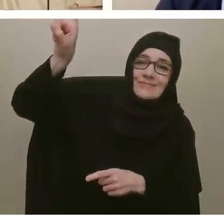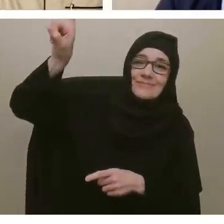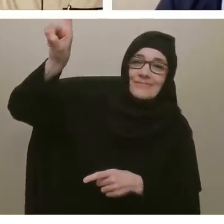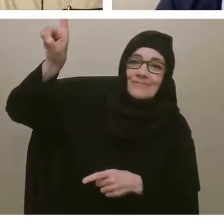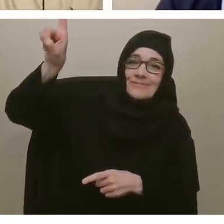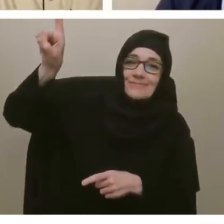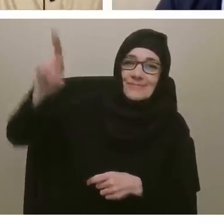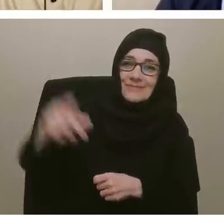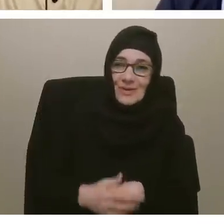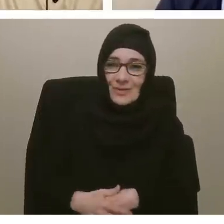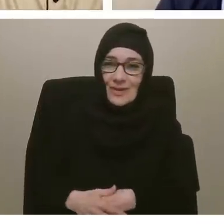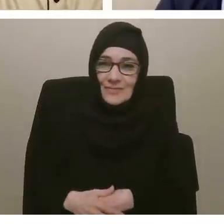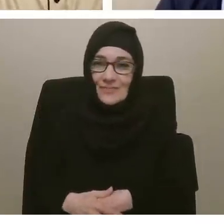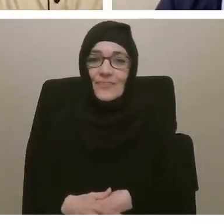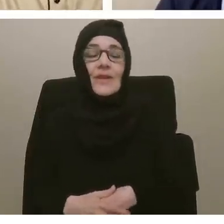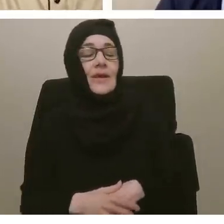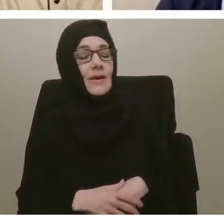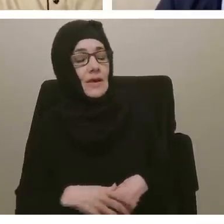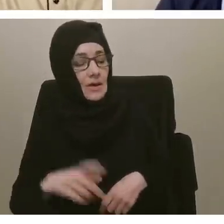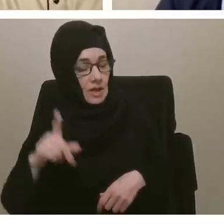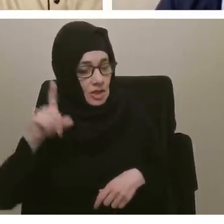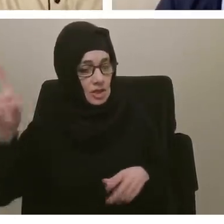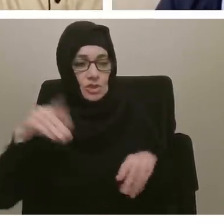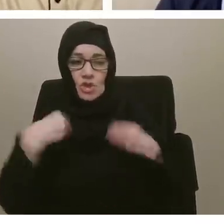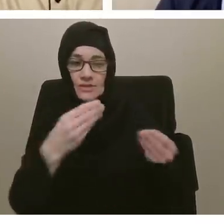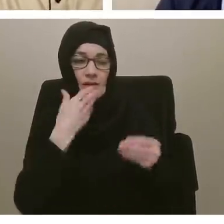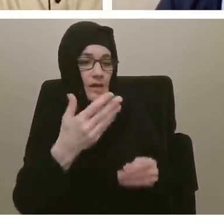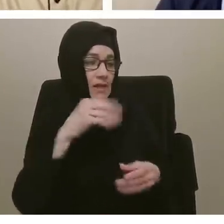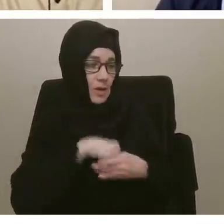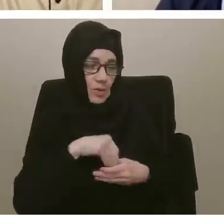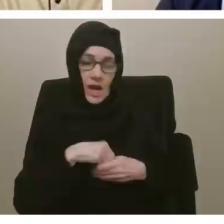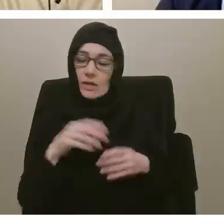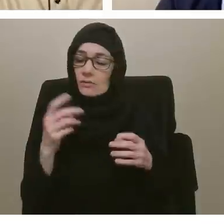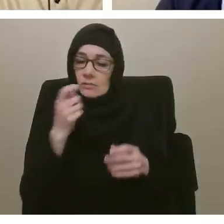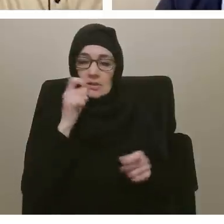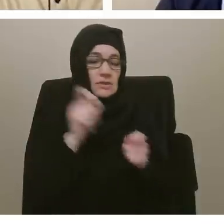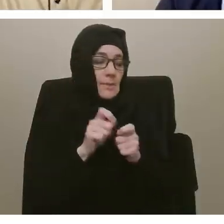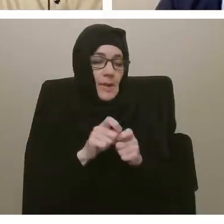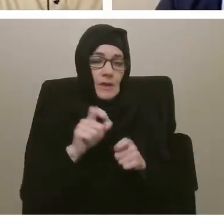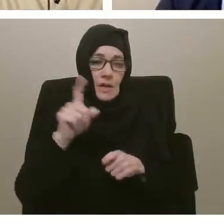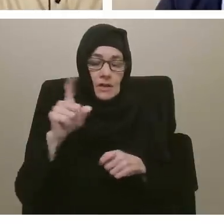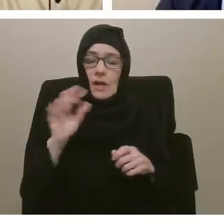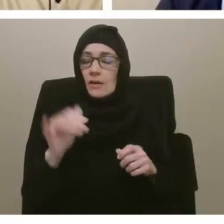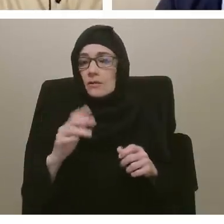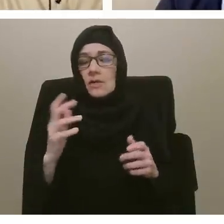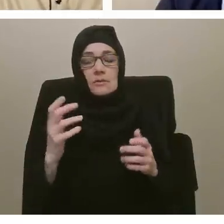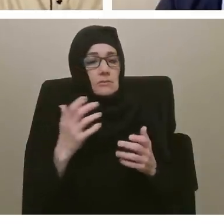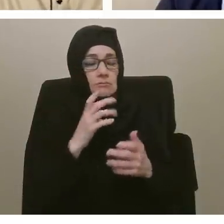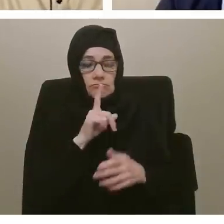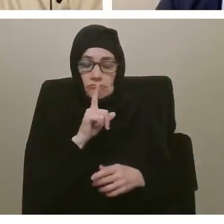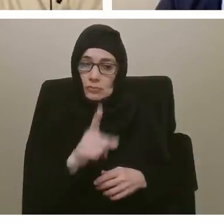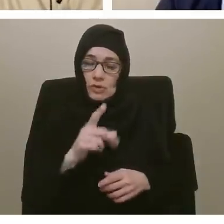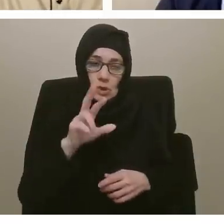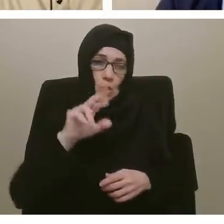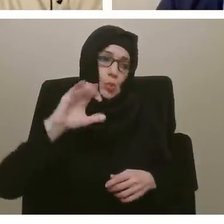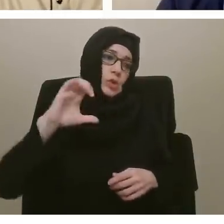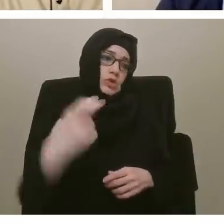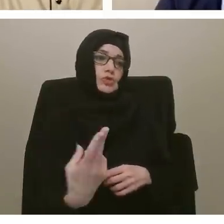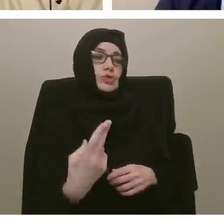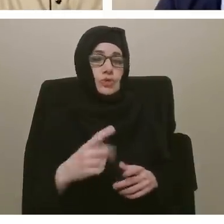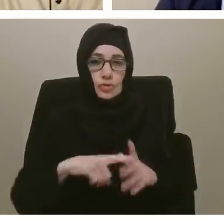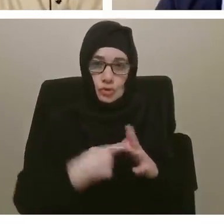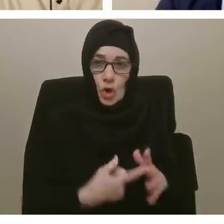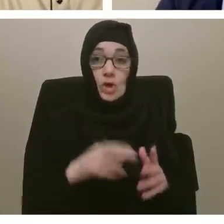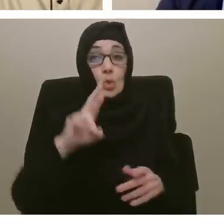Quran. Jazakallah khair. Subhanallah, that's a rich start and honestly a rich ending to the entire series of Quran 30 for